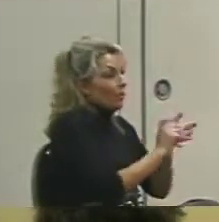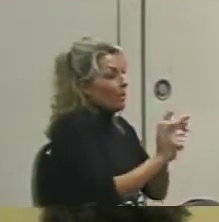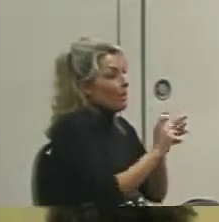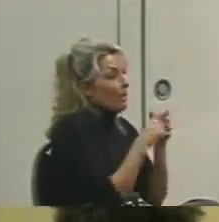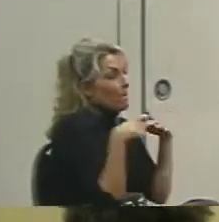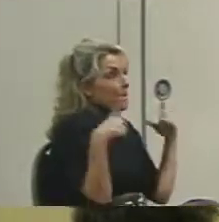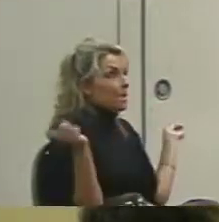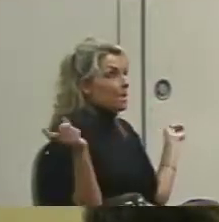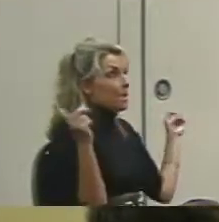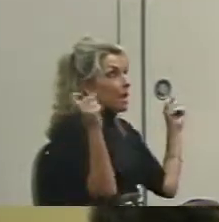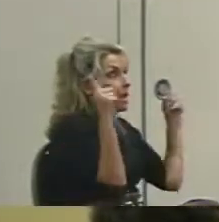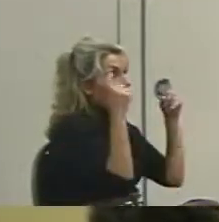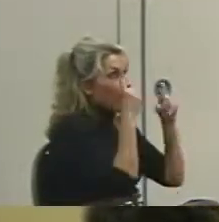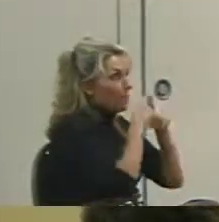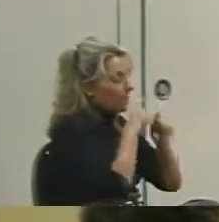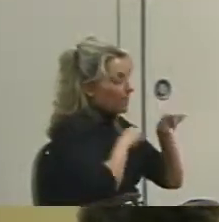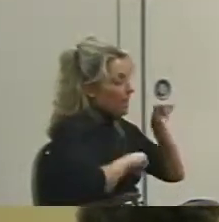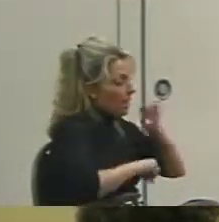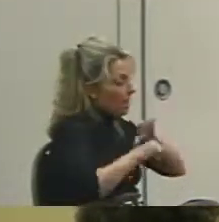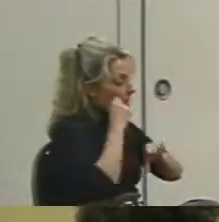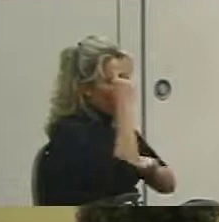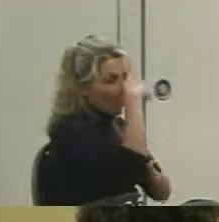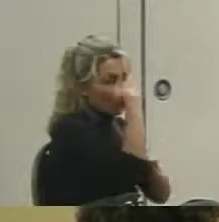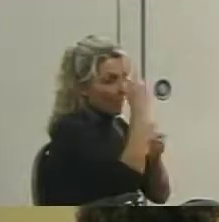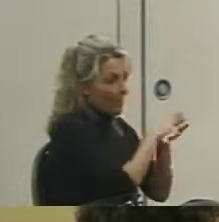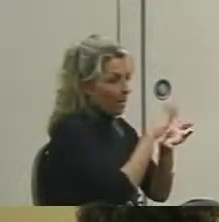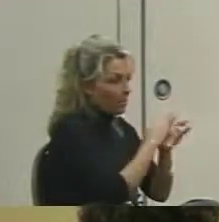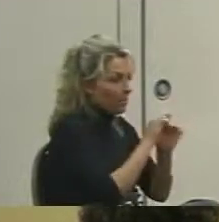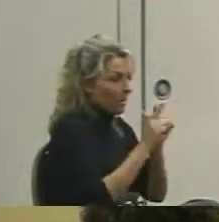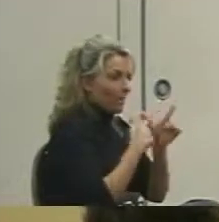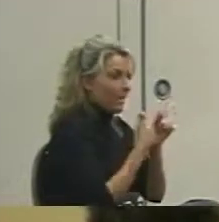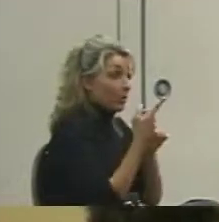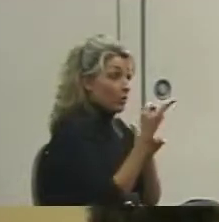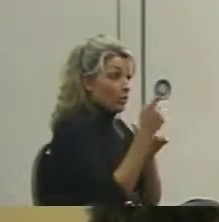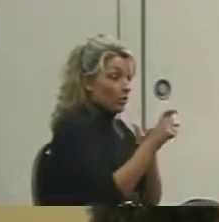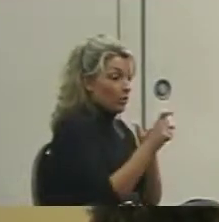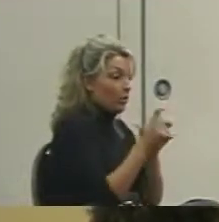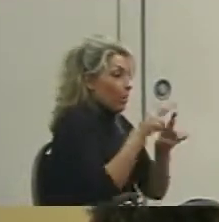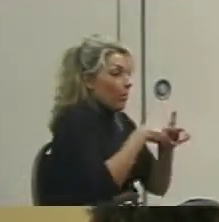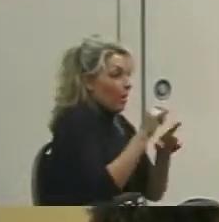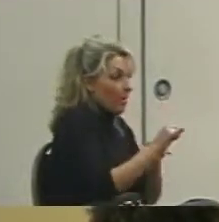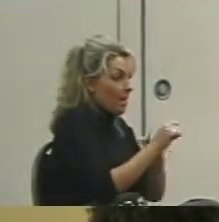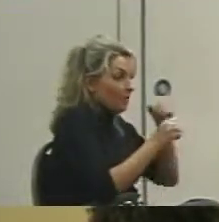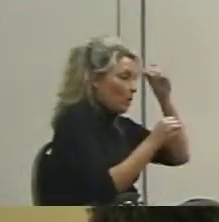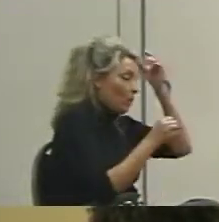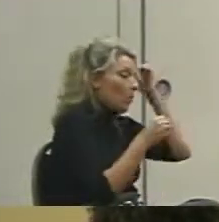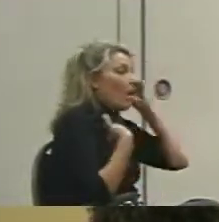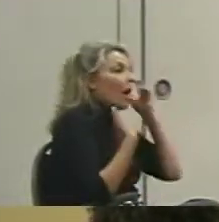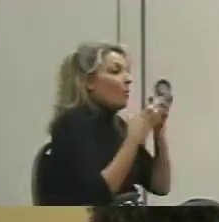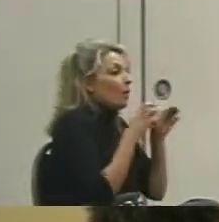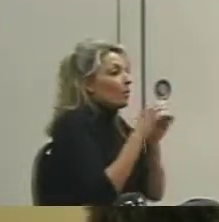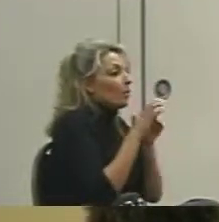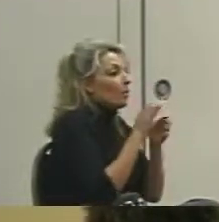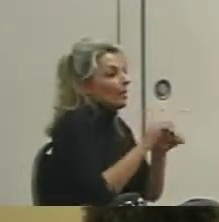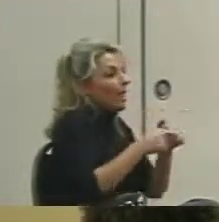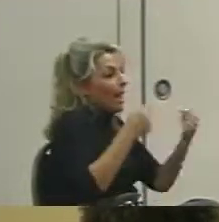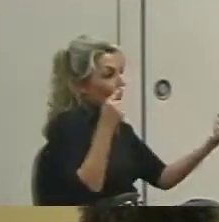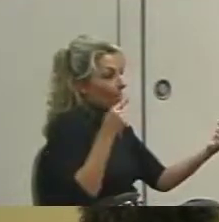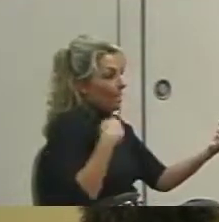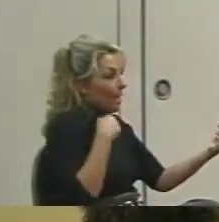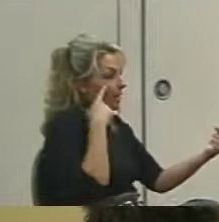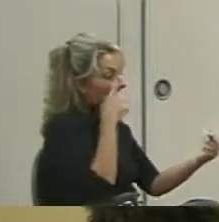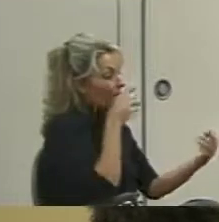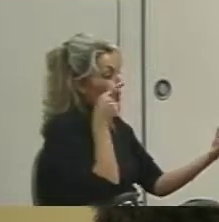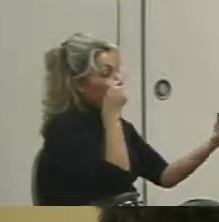complicated, scientific looking things, but then you've got to do it. So I would like to do it the opposite way. I think the objective should